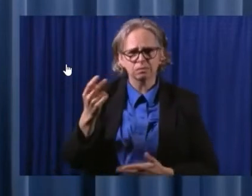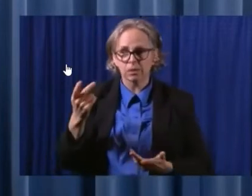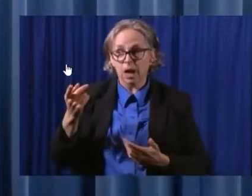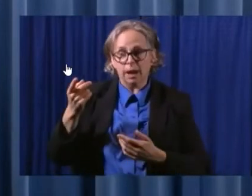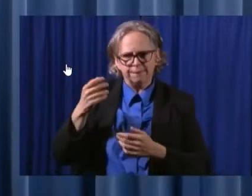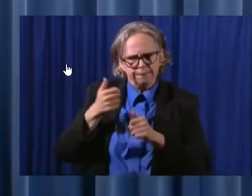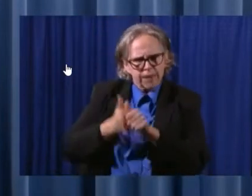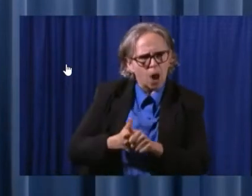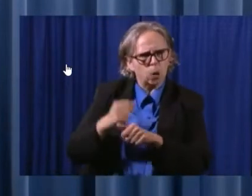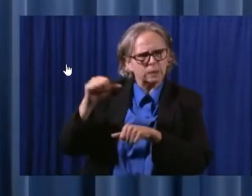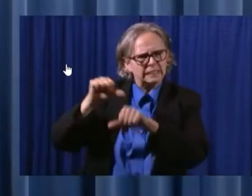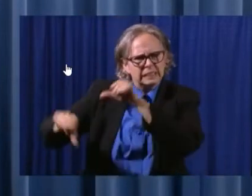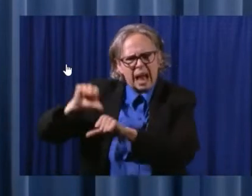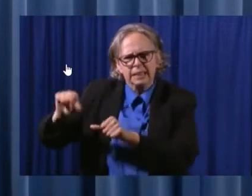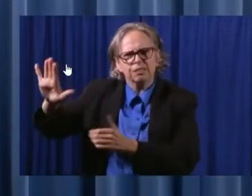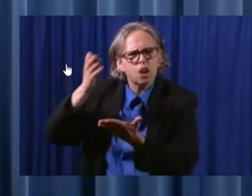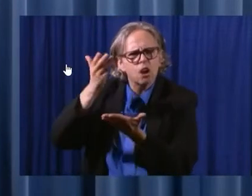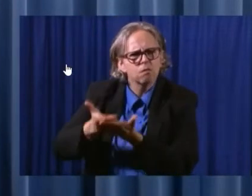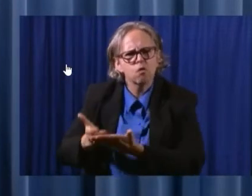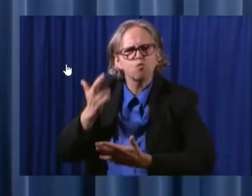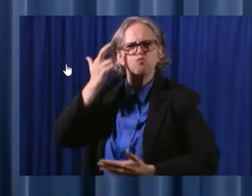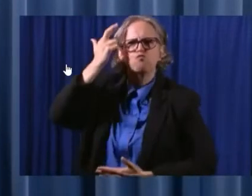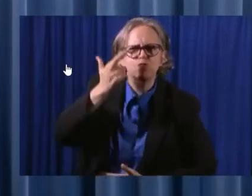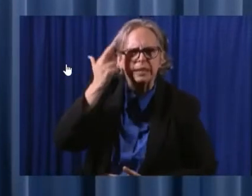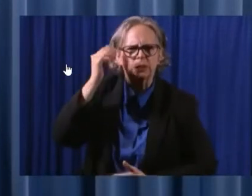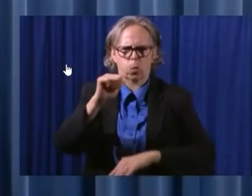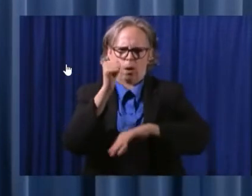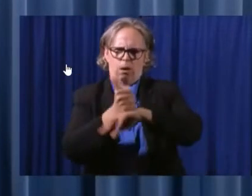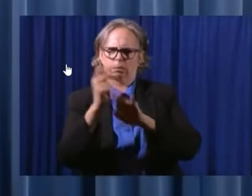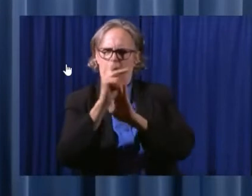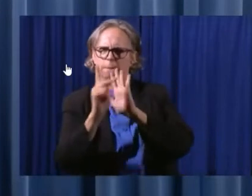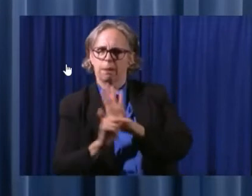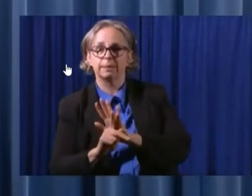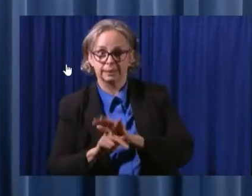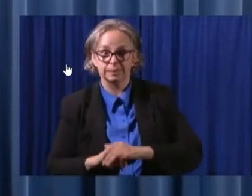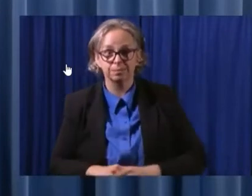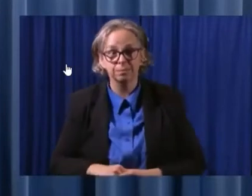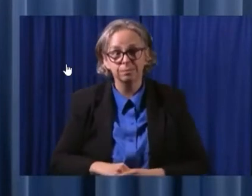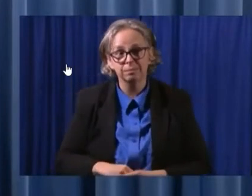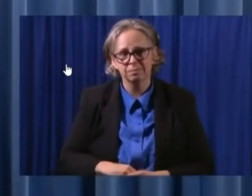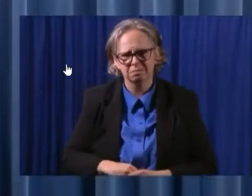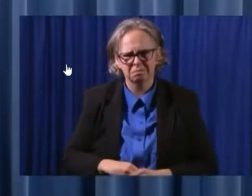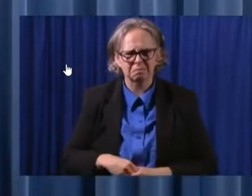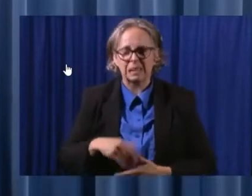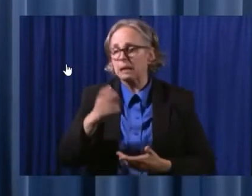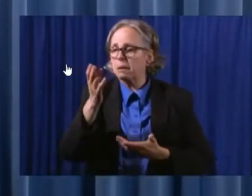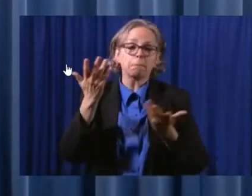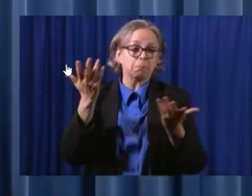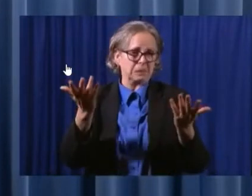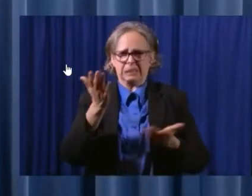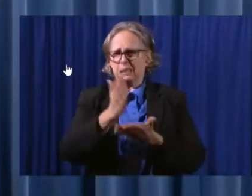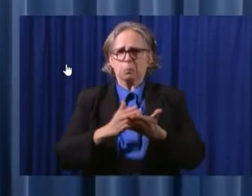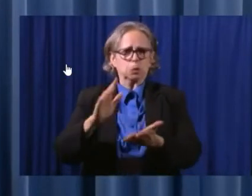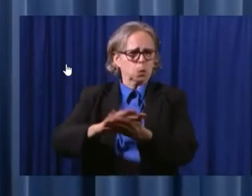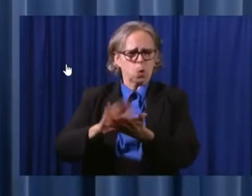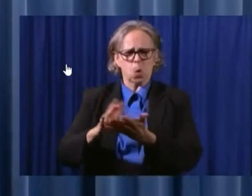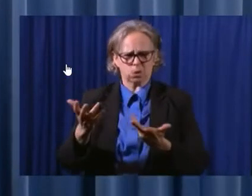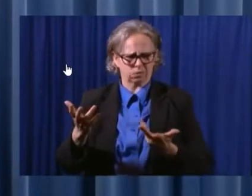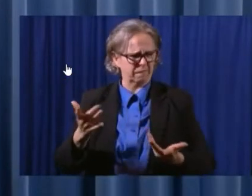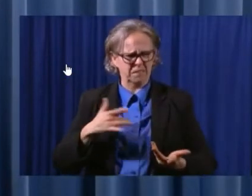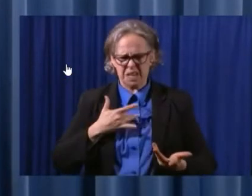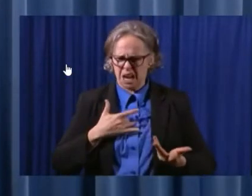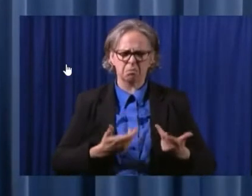policy. I would imagine that some schools would be comfortable in starting masks in kindergarten, some